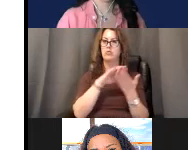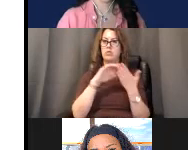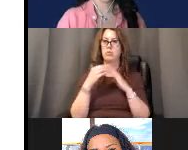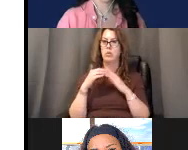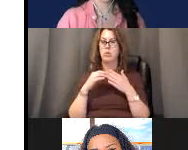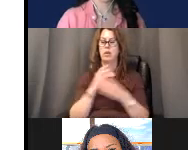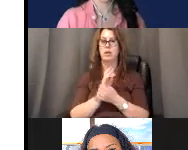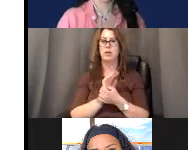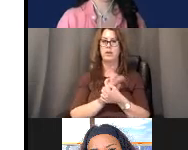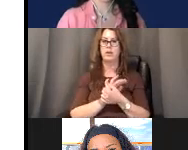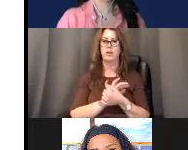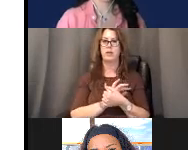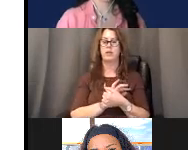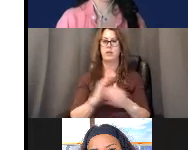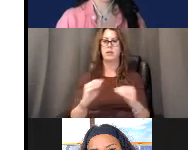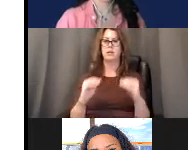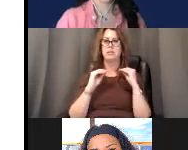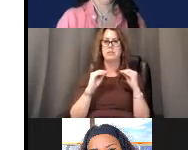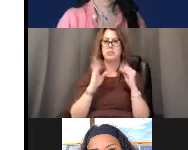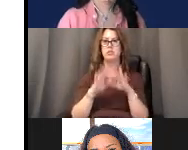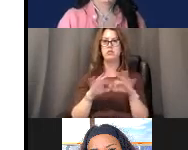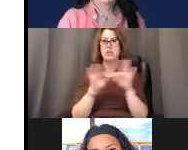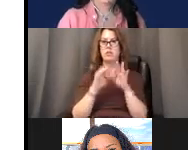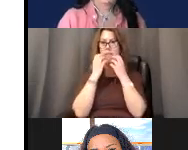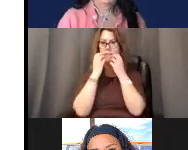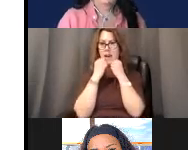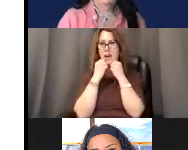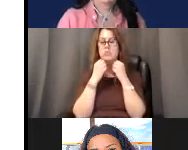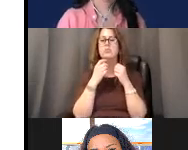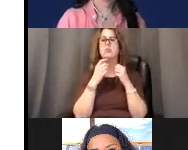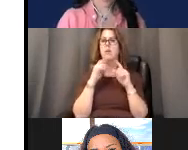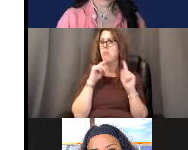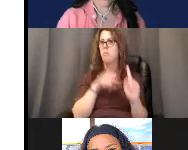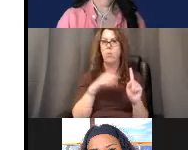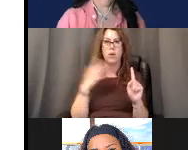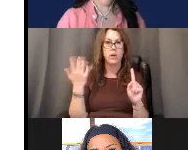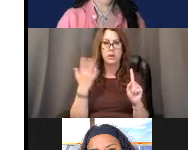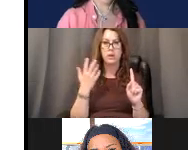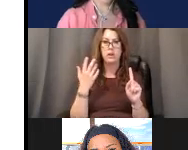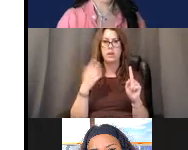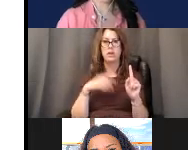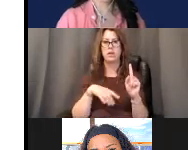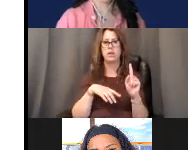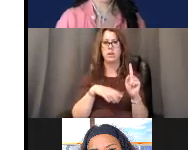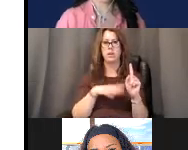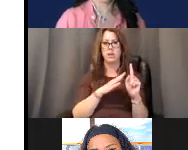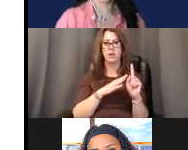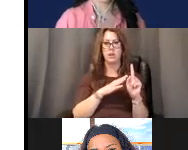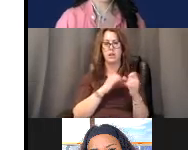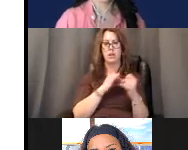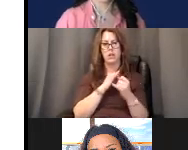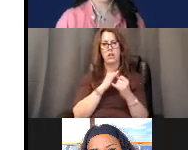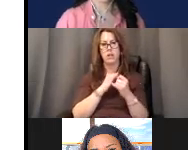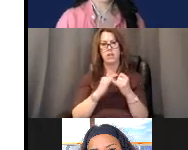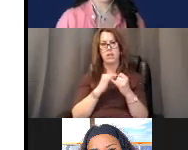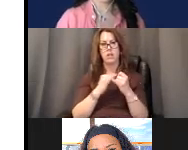just a value. It's a critical value for us. And I think the point of this is that last bullet on the left, believing that those closest to the issue